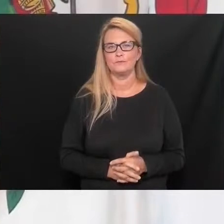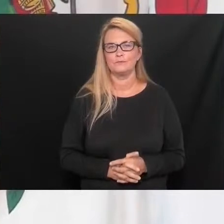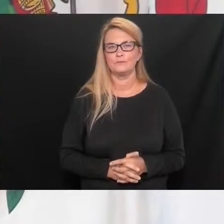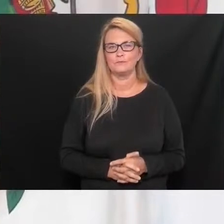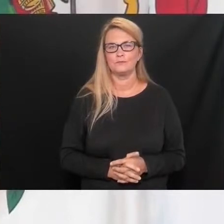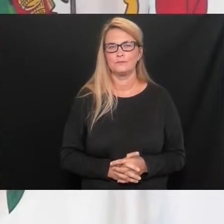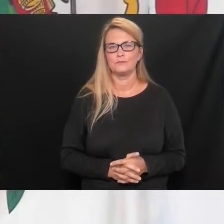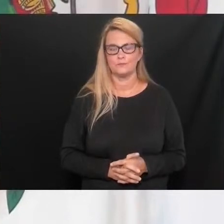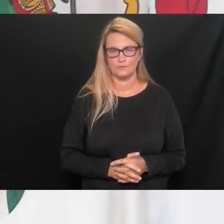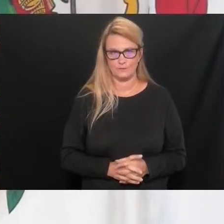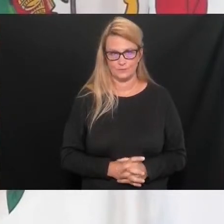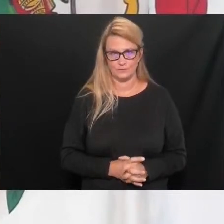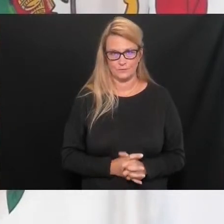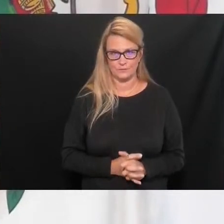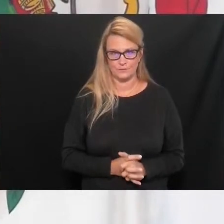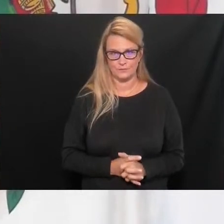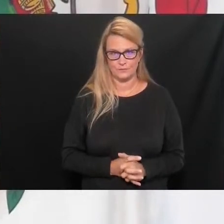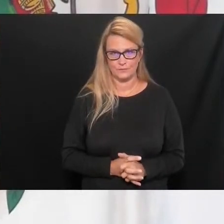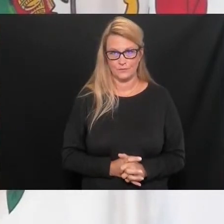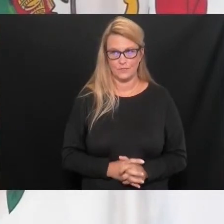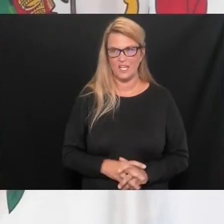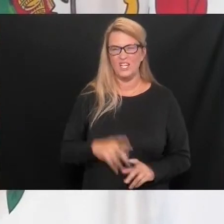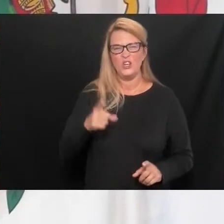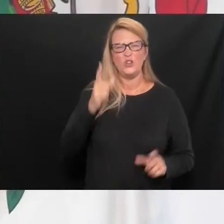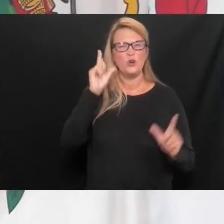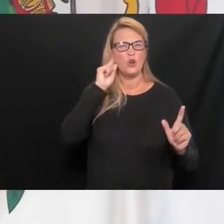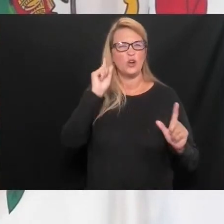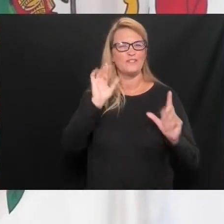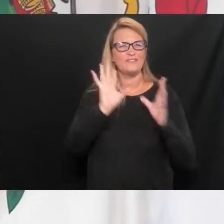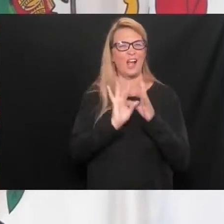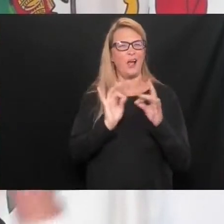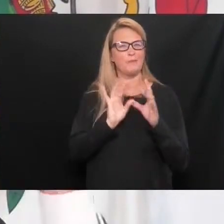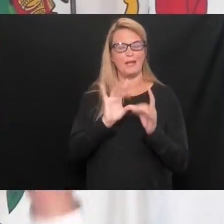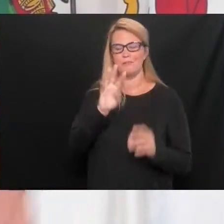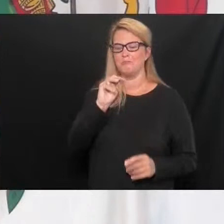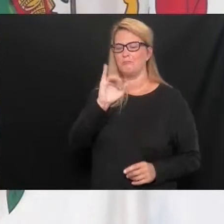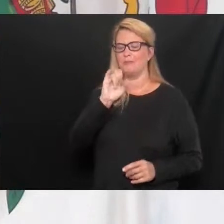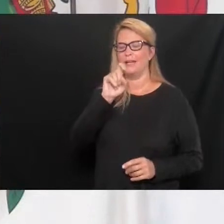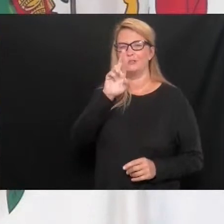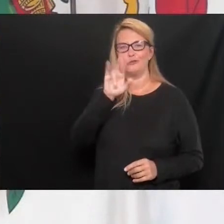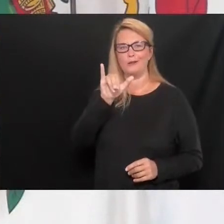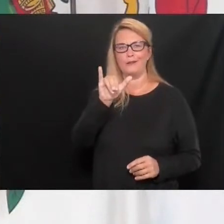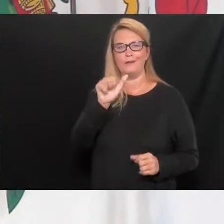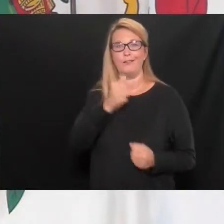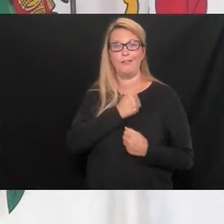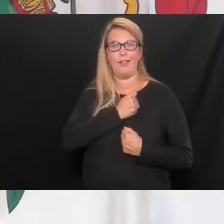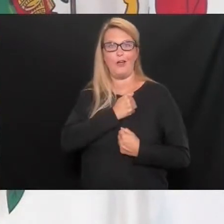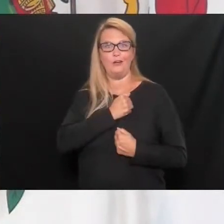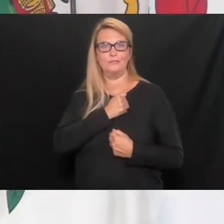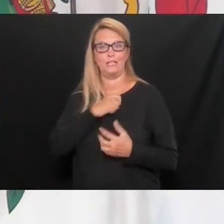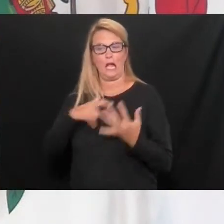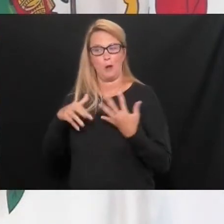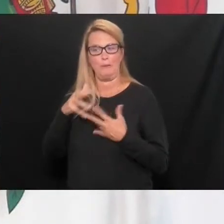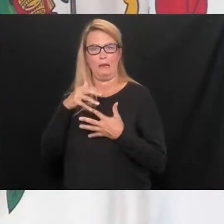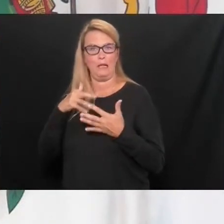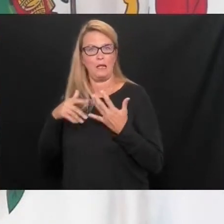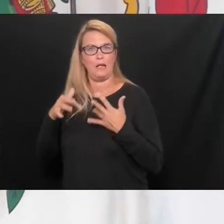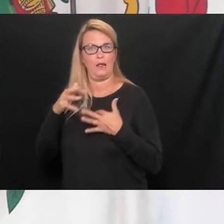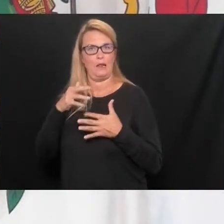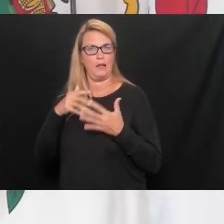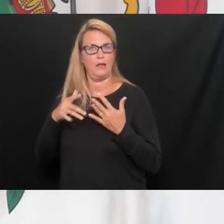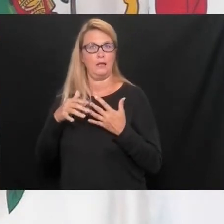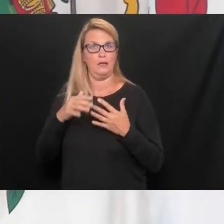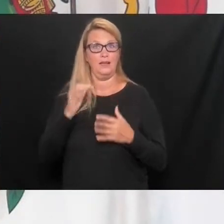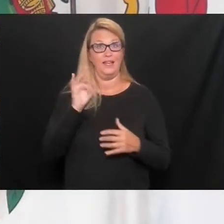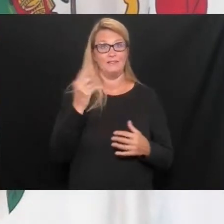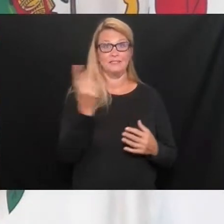doesn't misery love company? Isn't that the way it is?